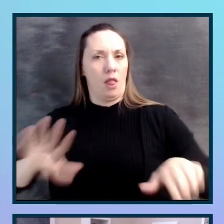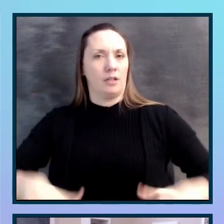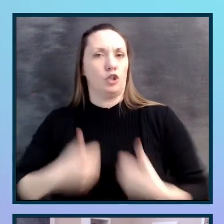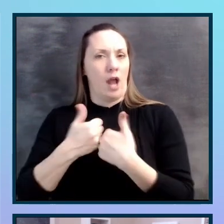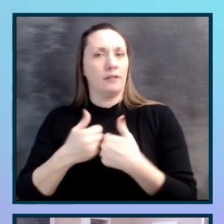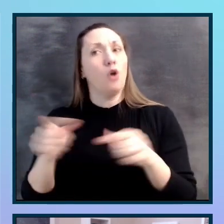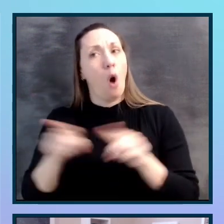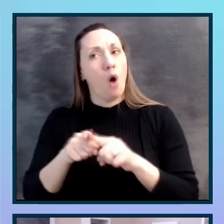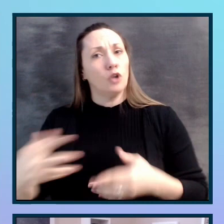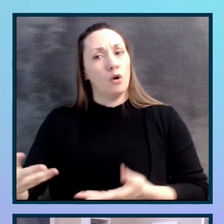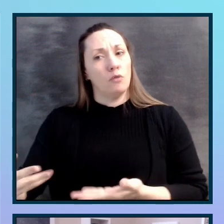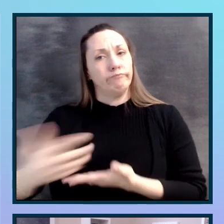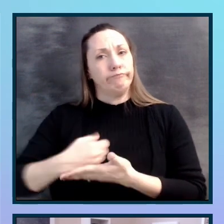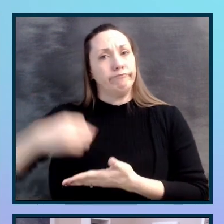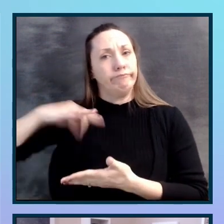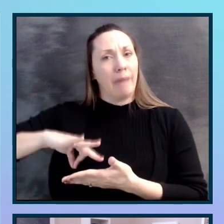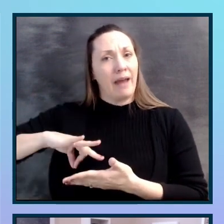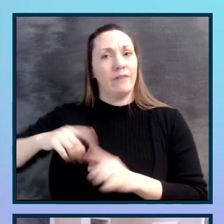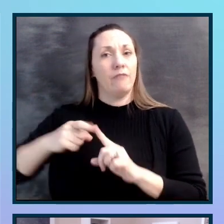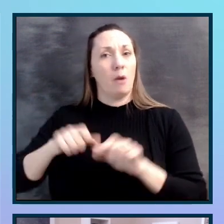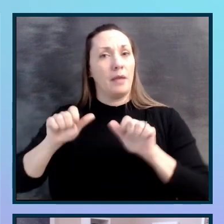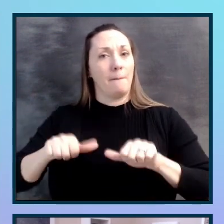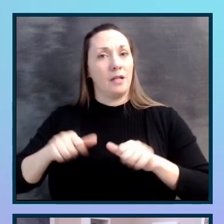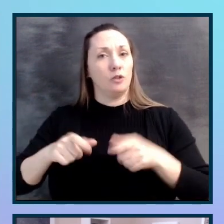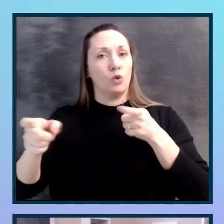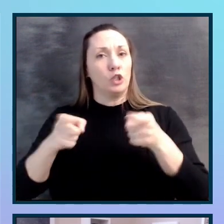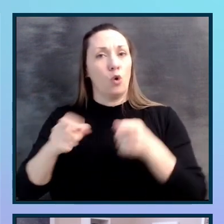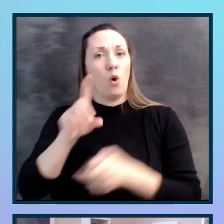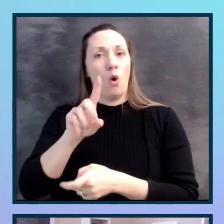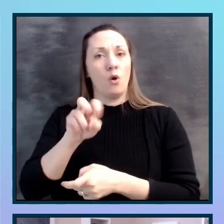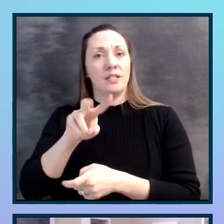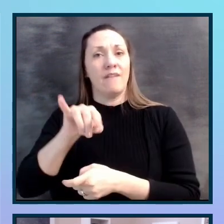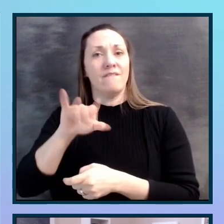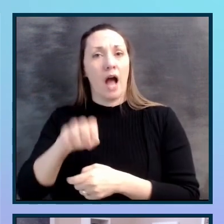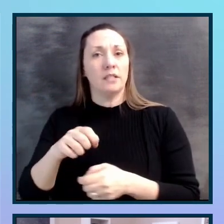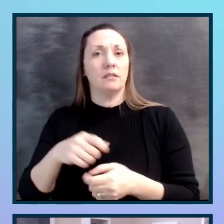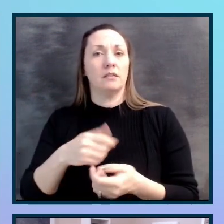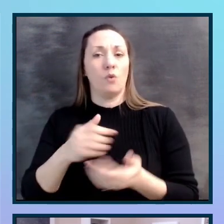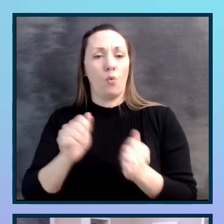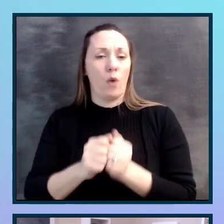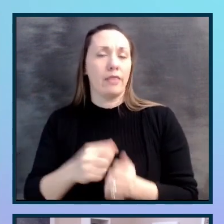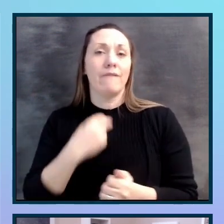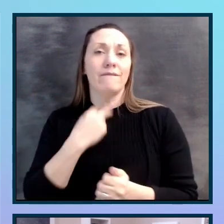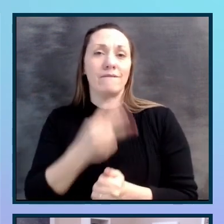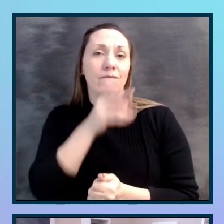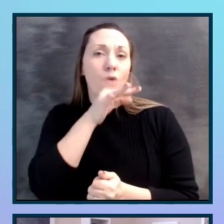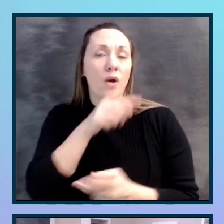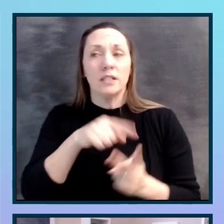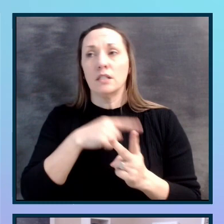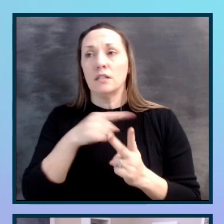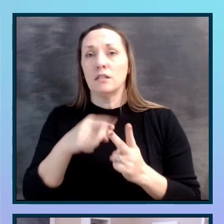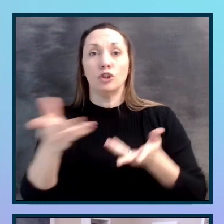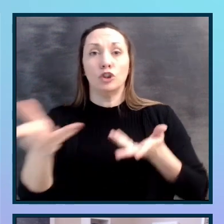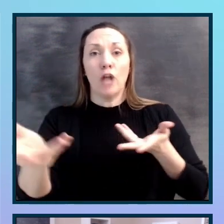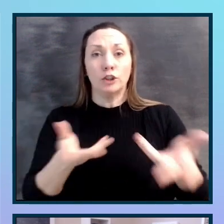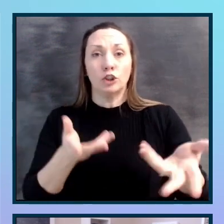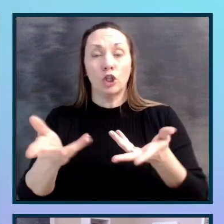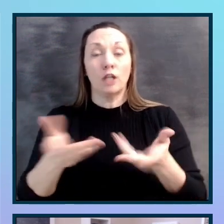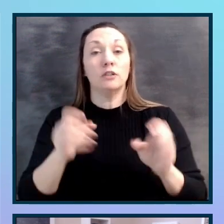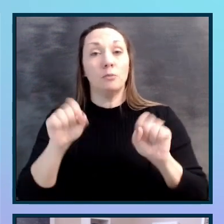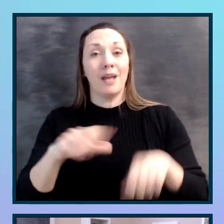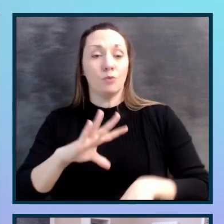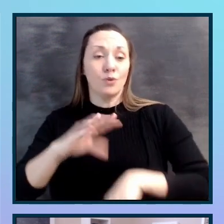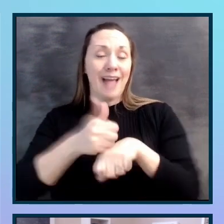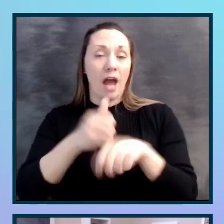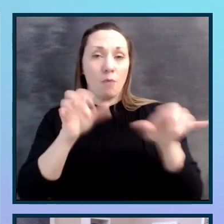benefiting from the ability to control devices with voice, with gesture, to be able to set up